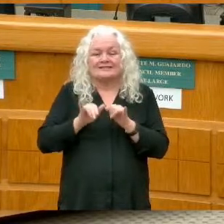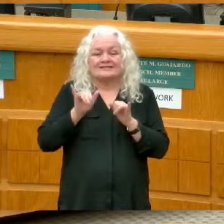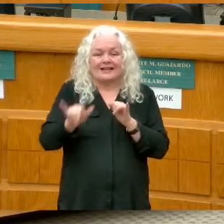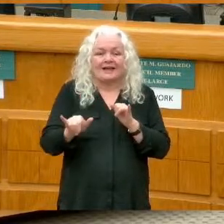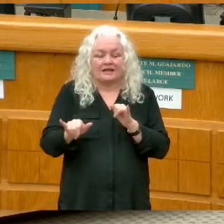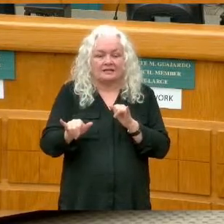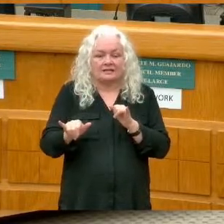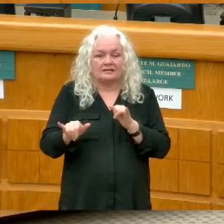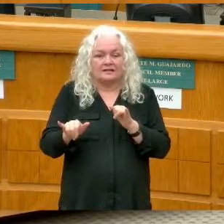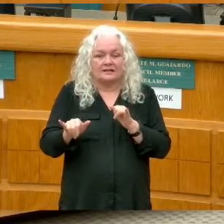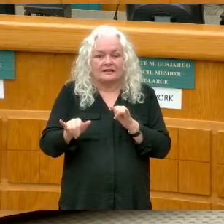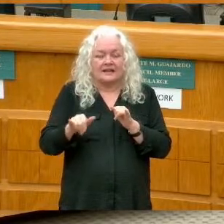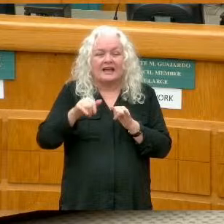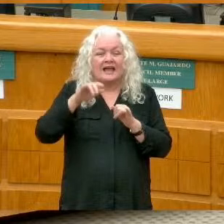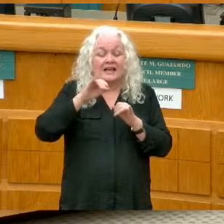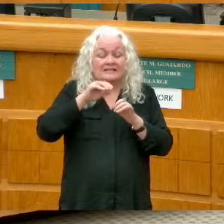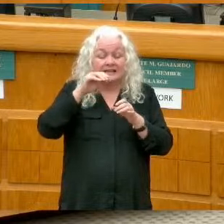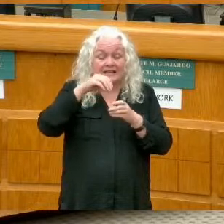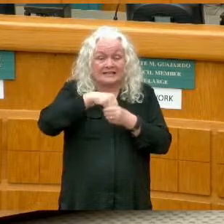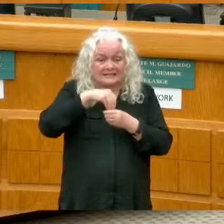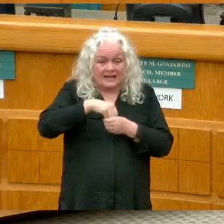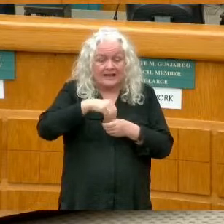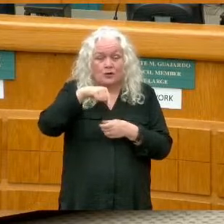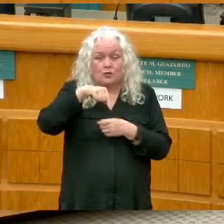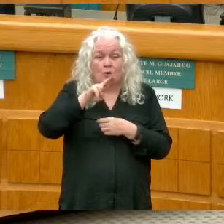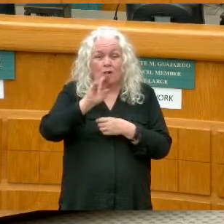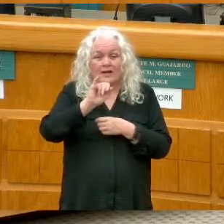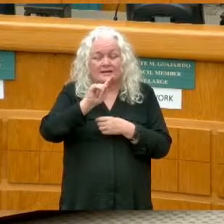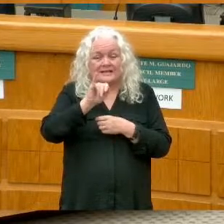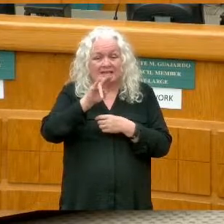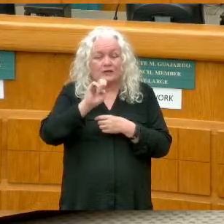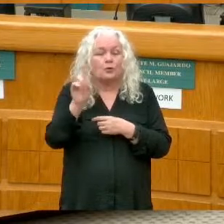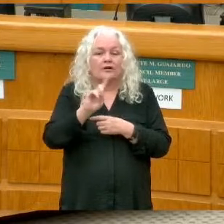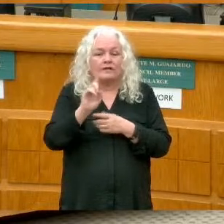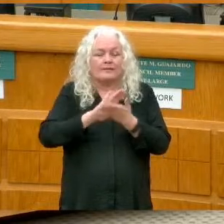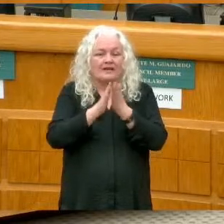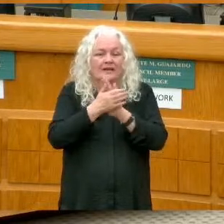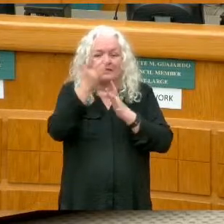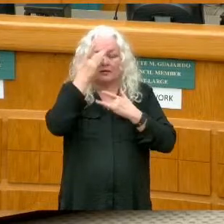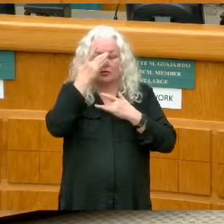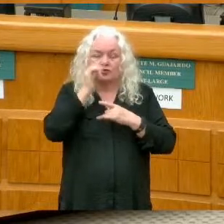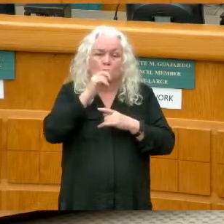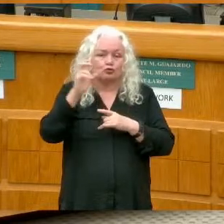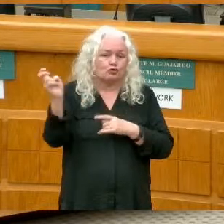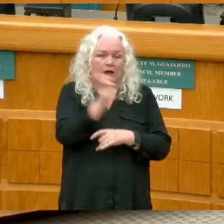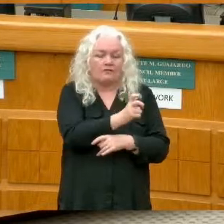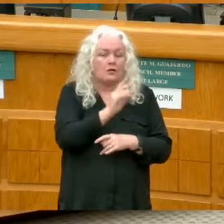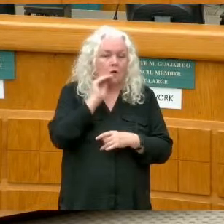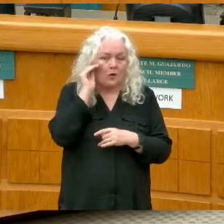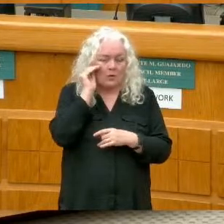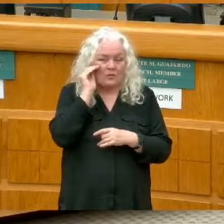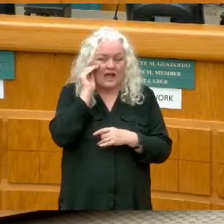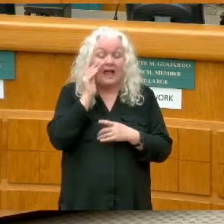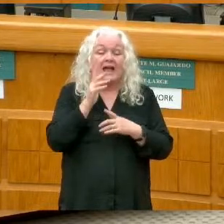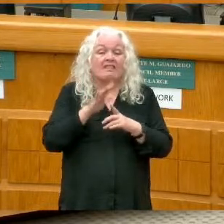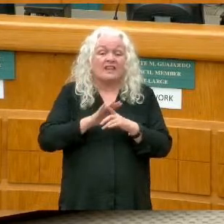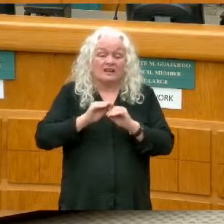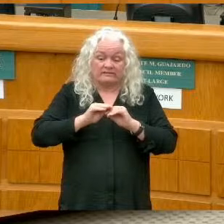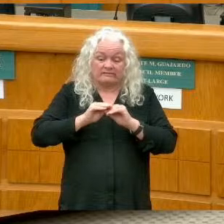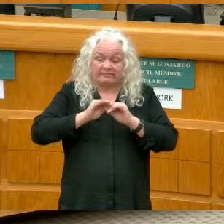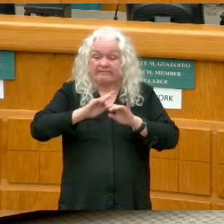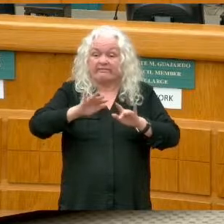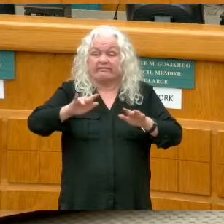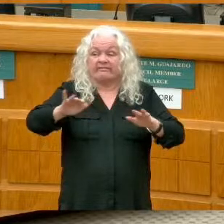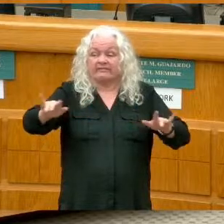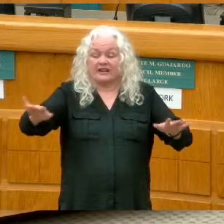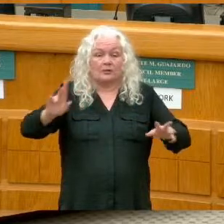stay and quarantine where they became ill, and that they do not travel home and infect people along the way